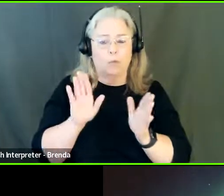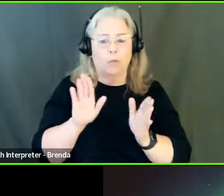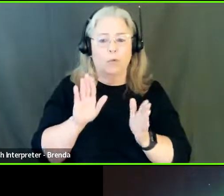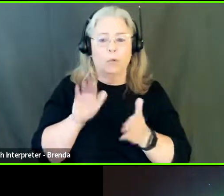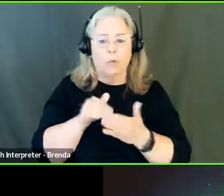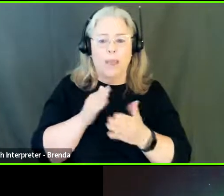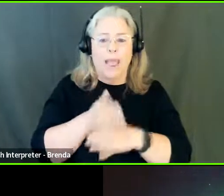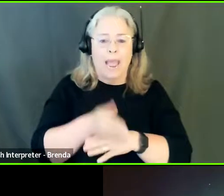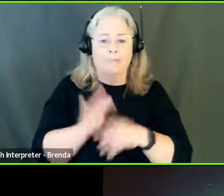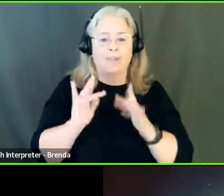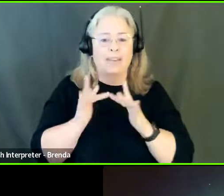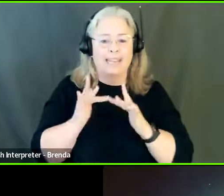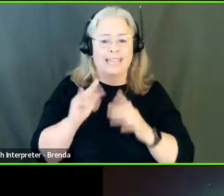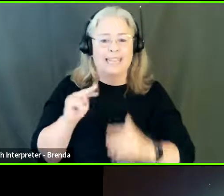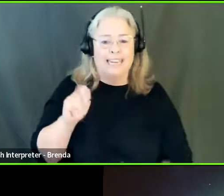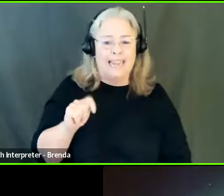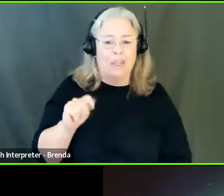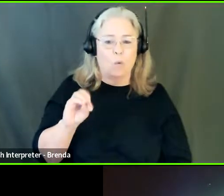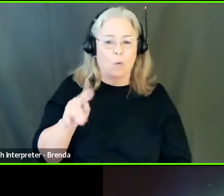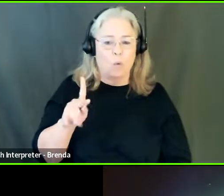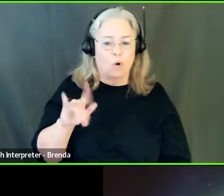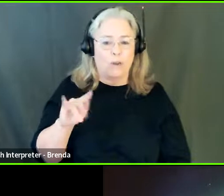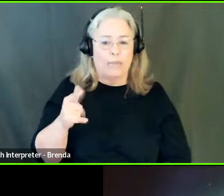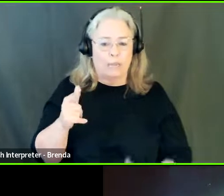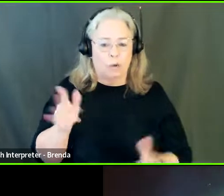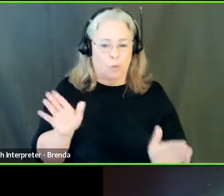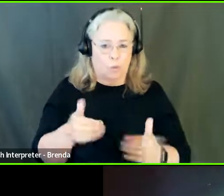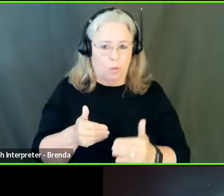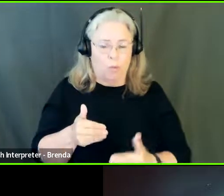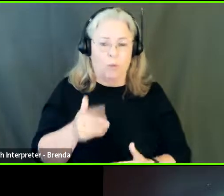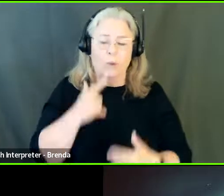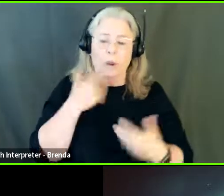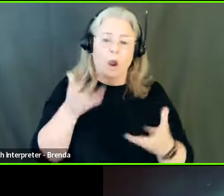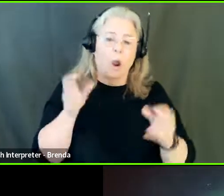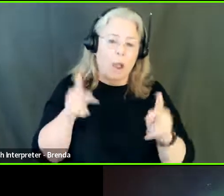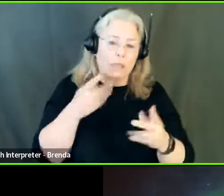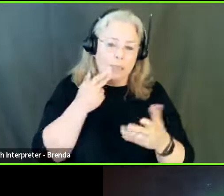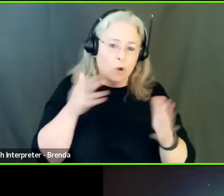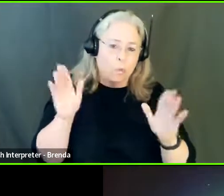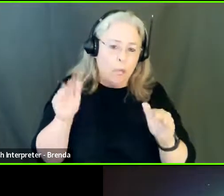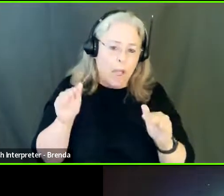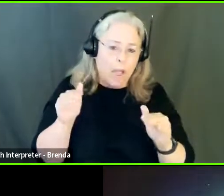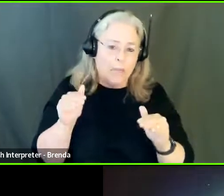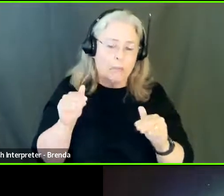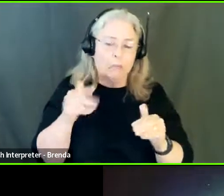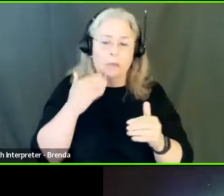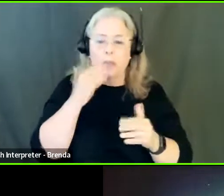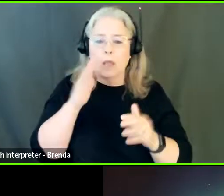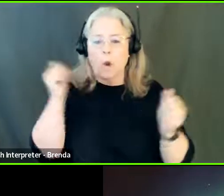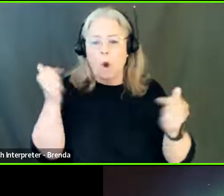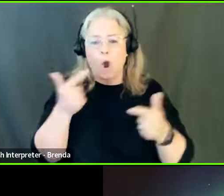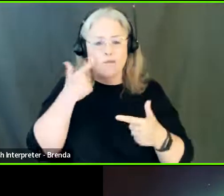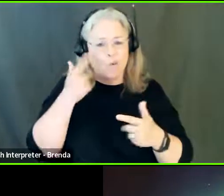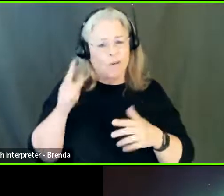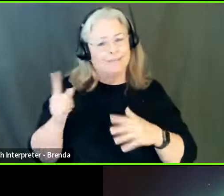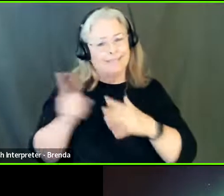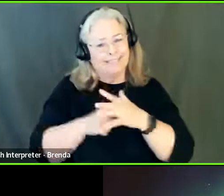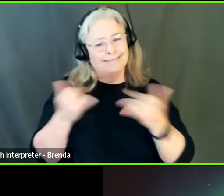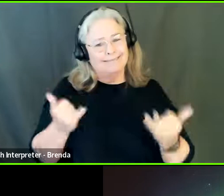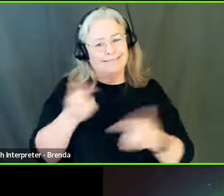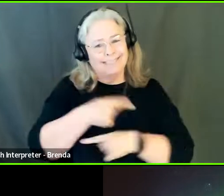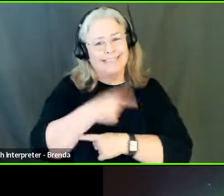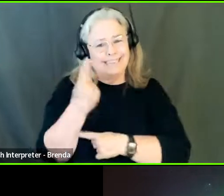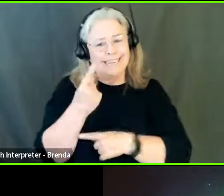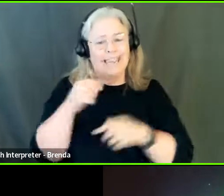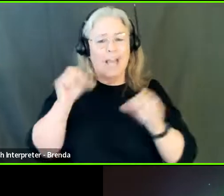networking rooms. So I will take this opportunity to say goodbye. And thank you all for attending today's